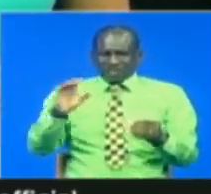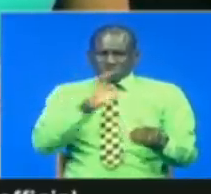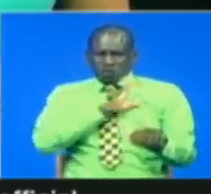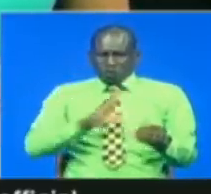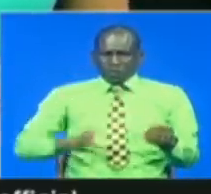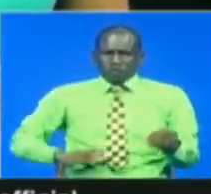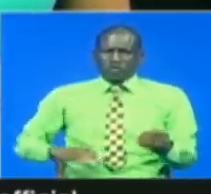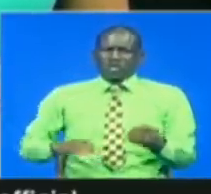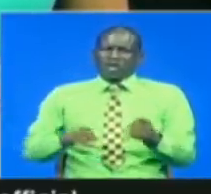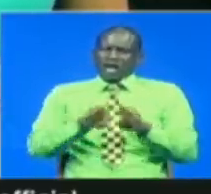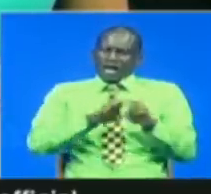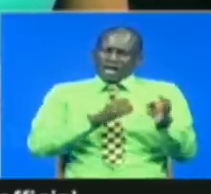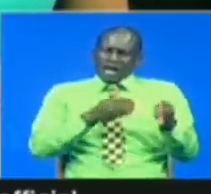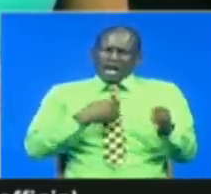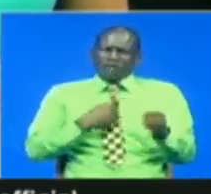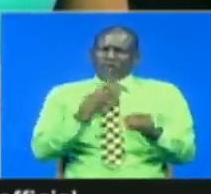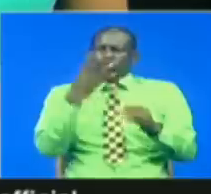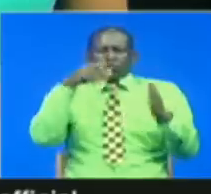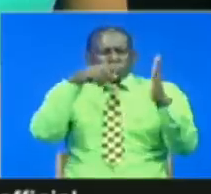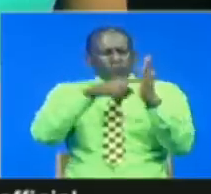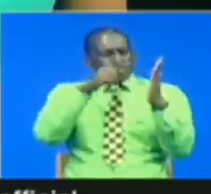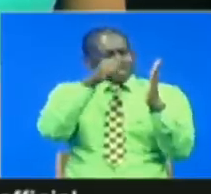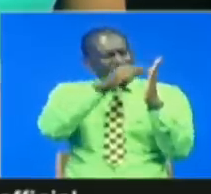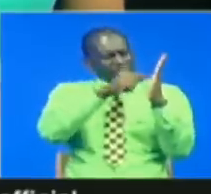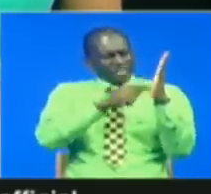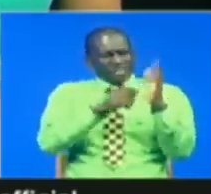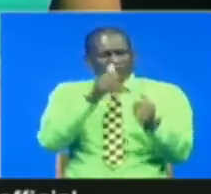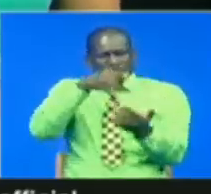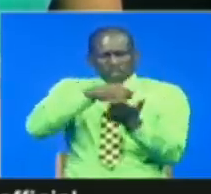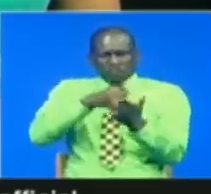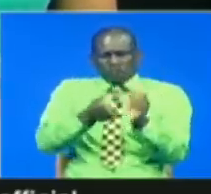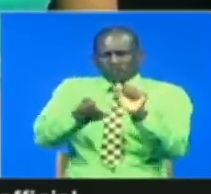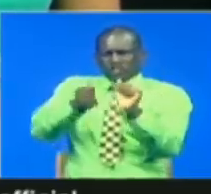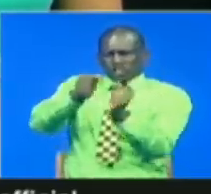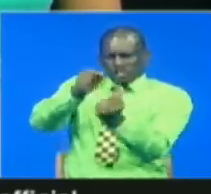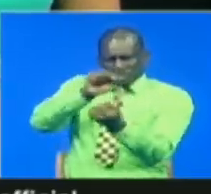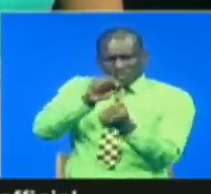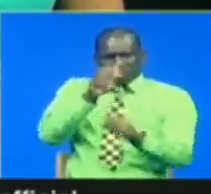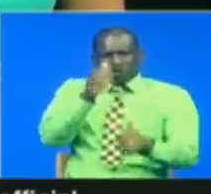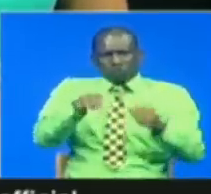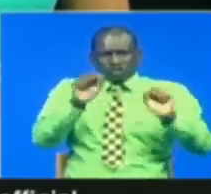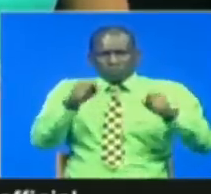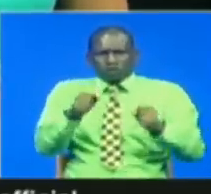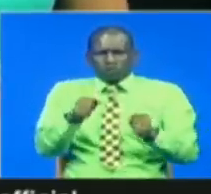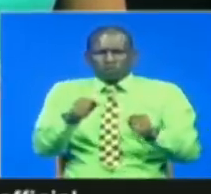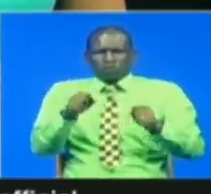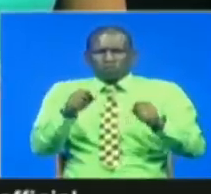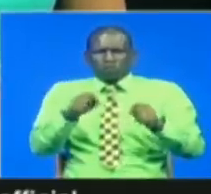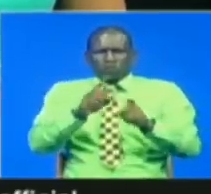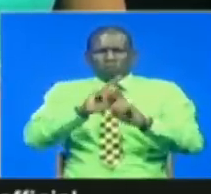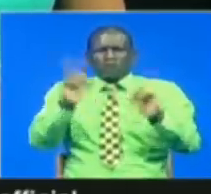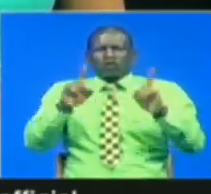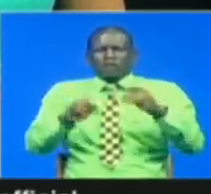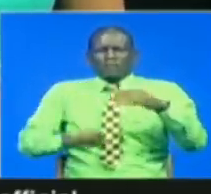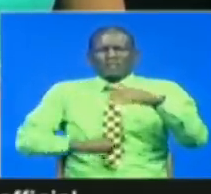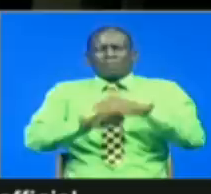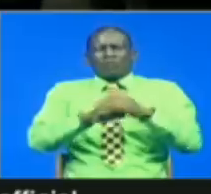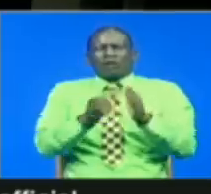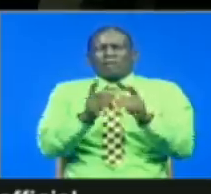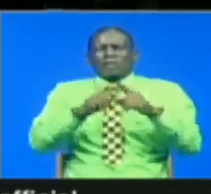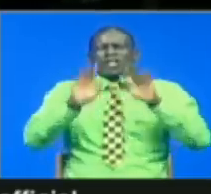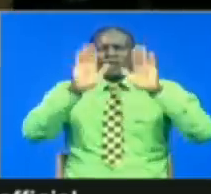had set out a four-point agenda which would involve radical changes which may or may not be popular, but key nonetheless.